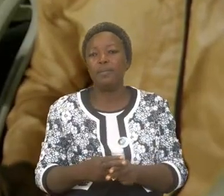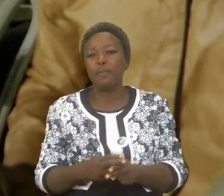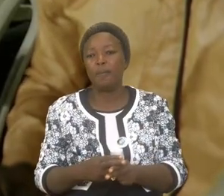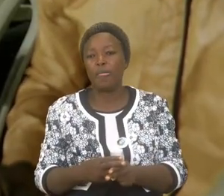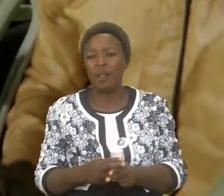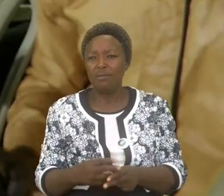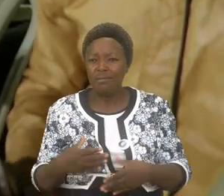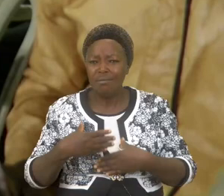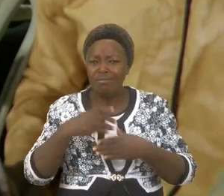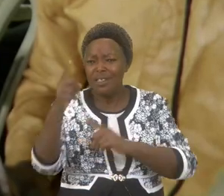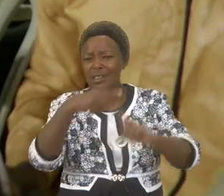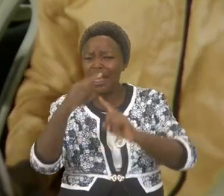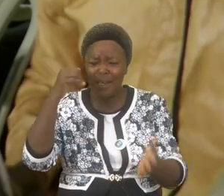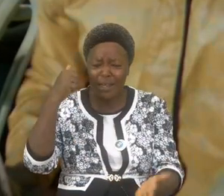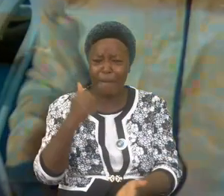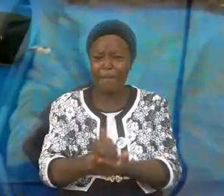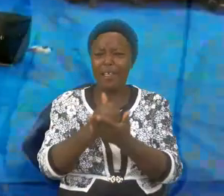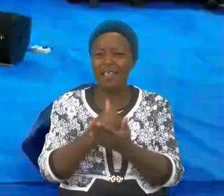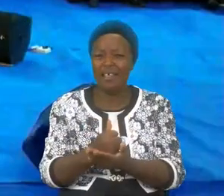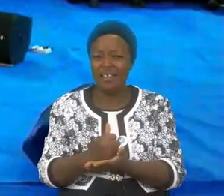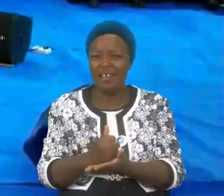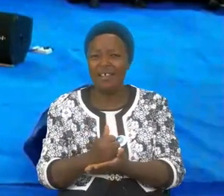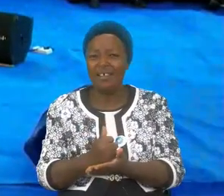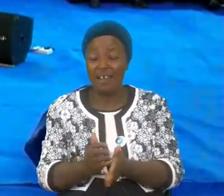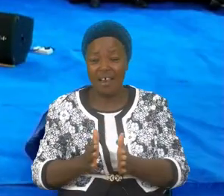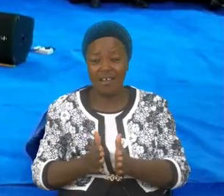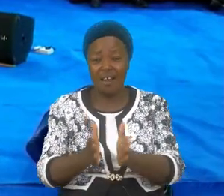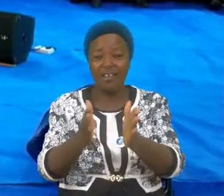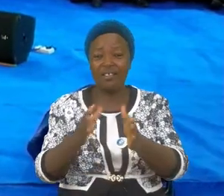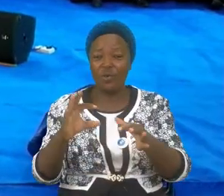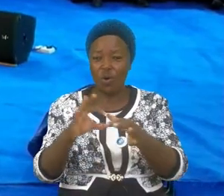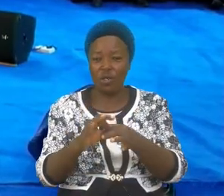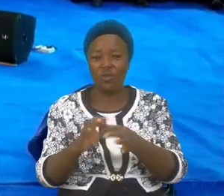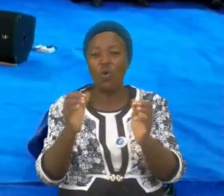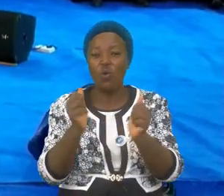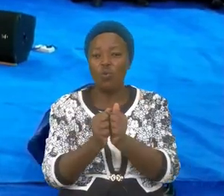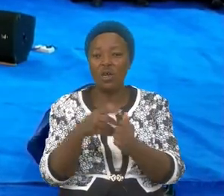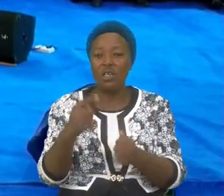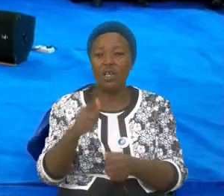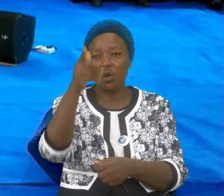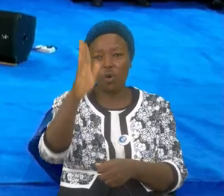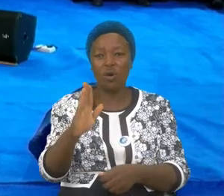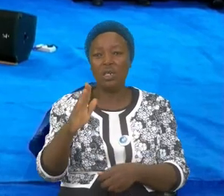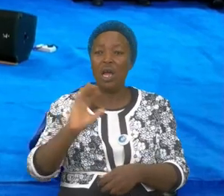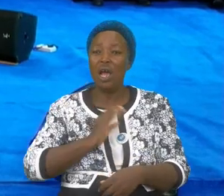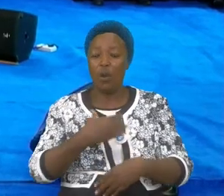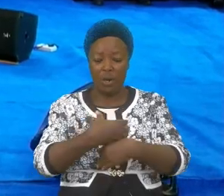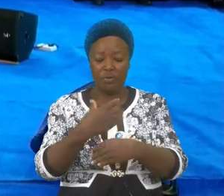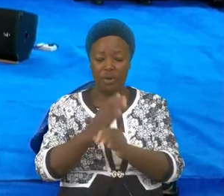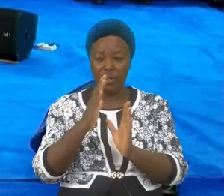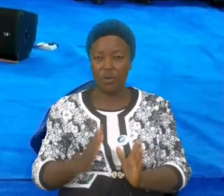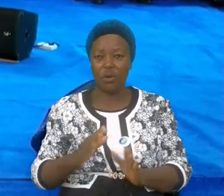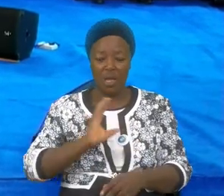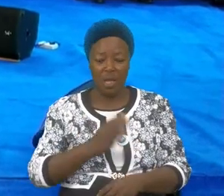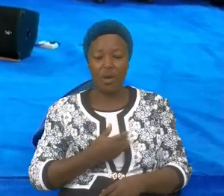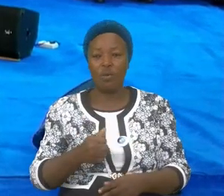Direct connection with the God, a creator, a redeemer, the power that never